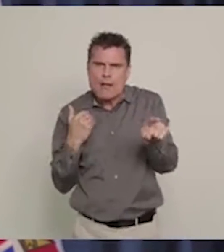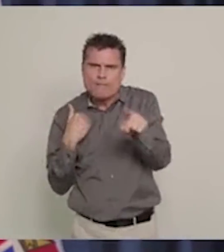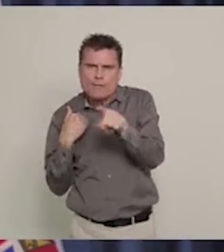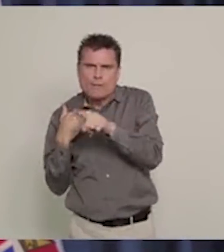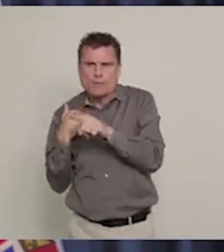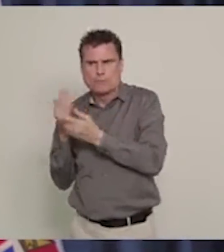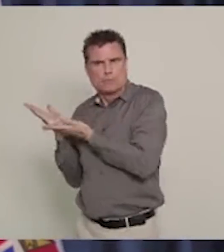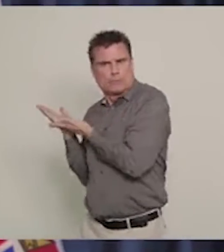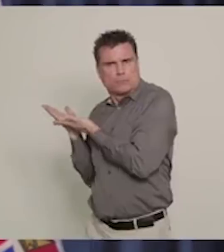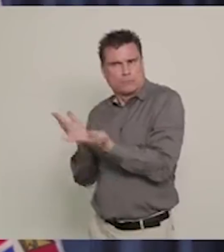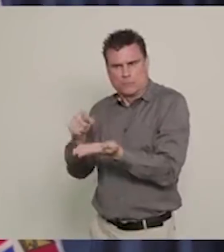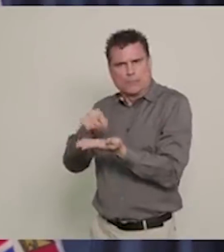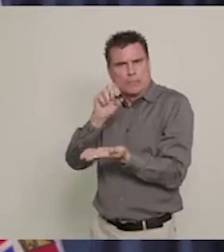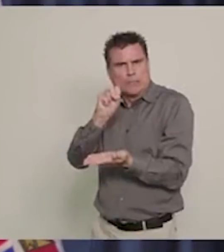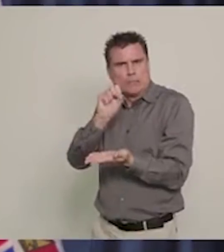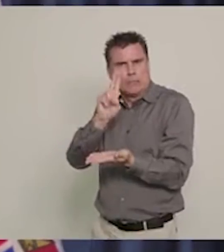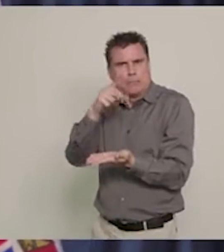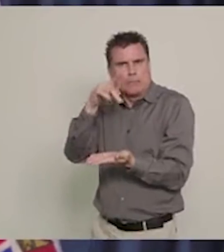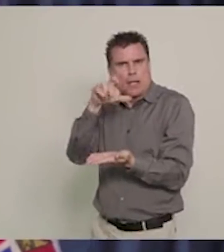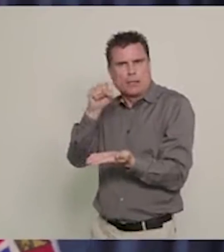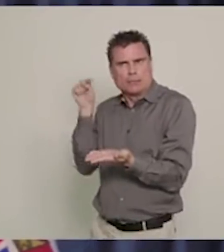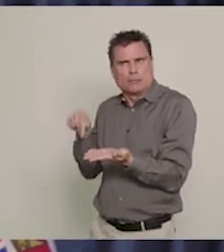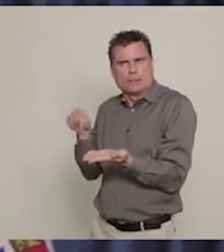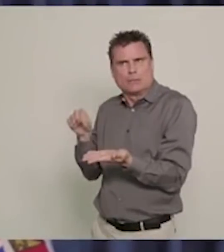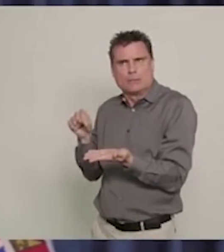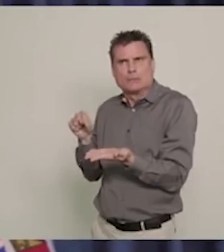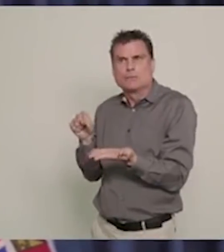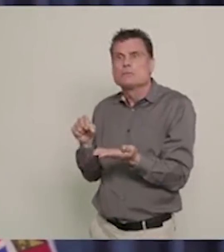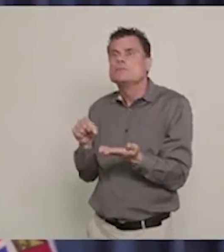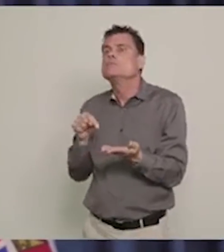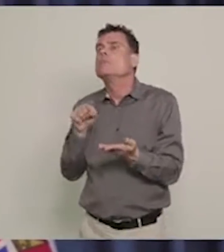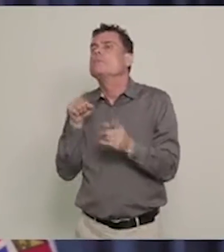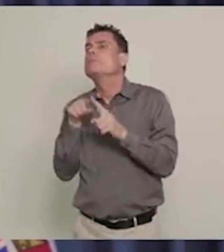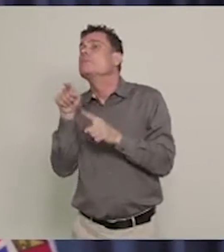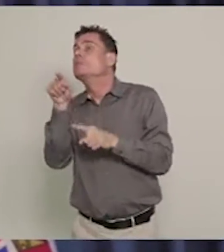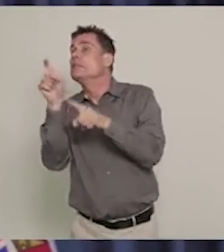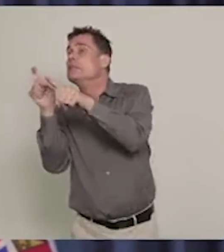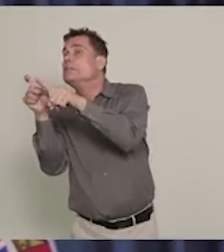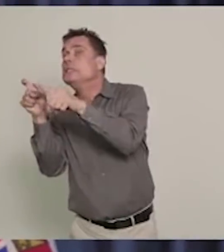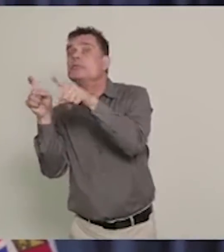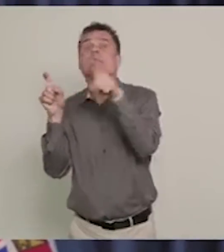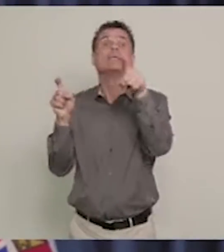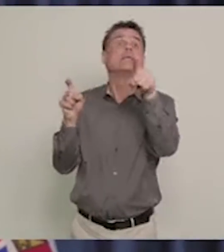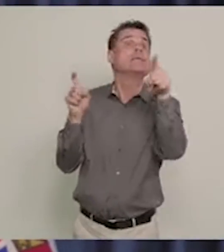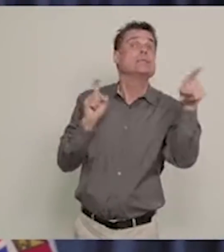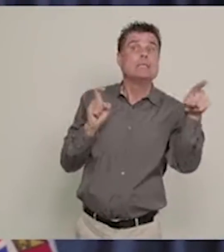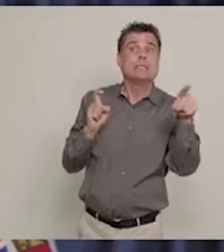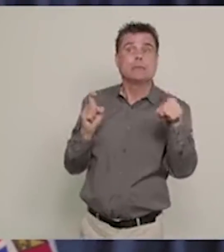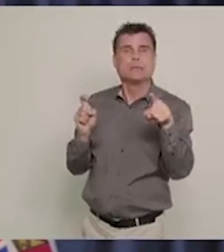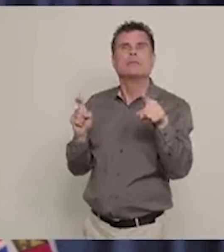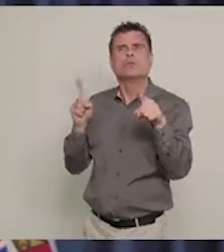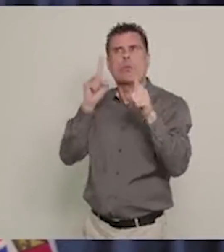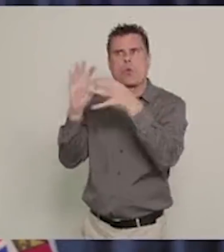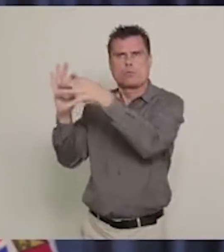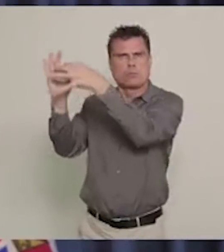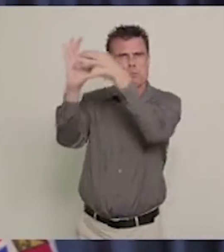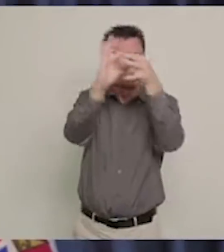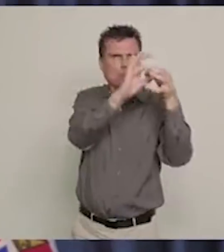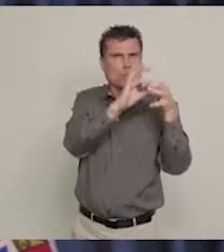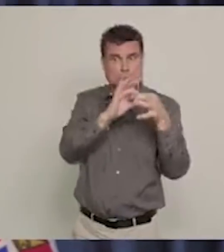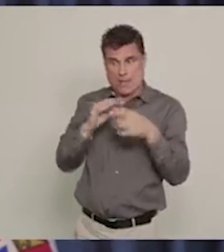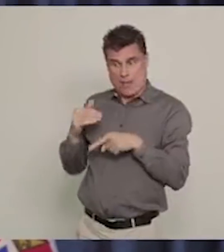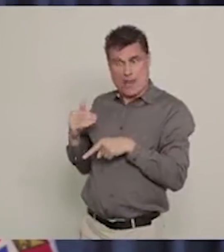they need to be. There's a lot of that work is going underway already. As you know, Minister